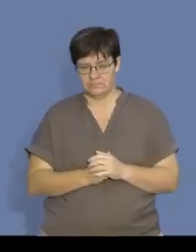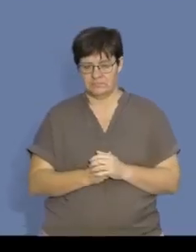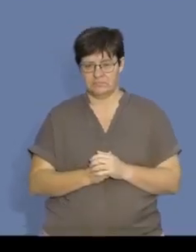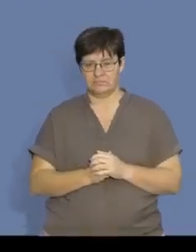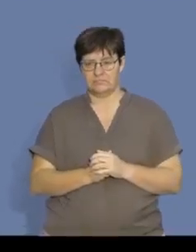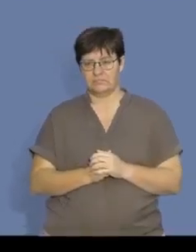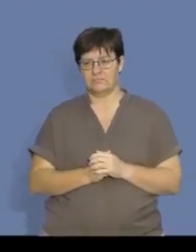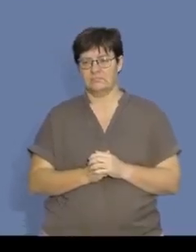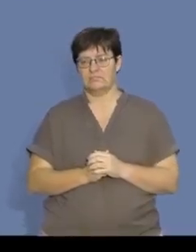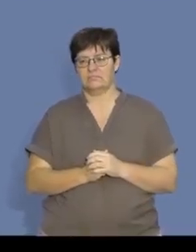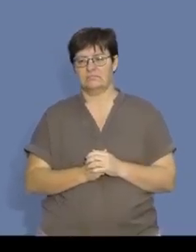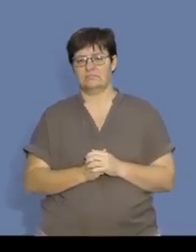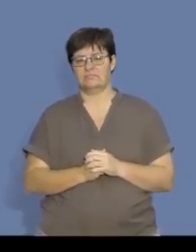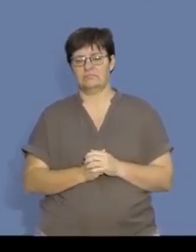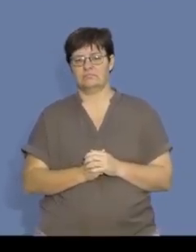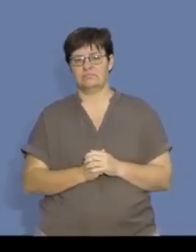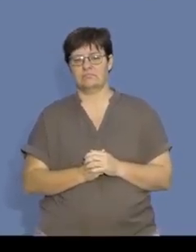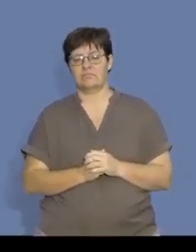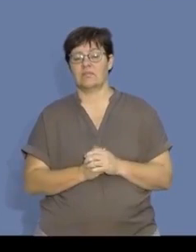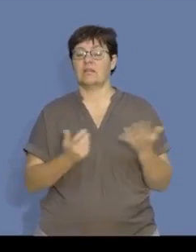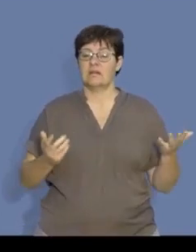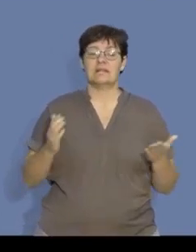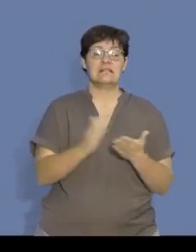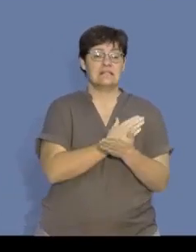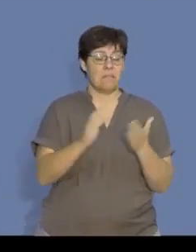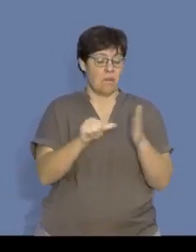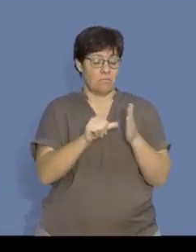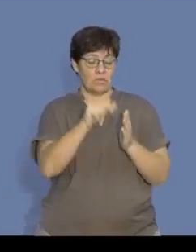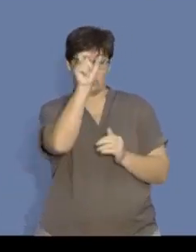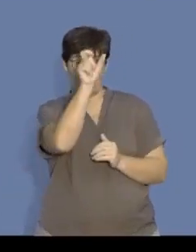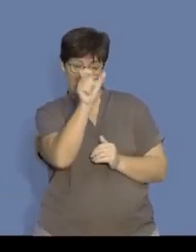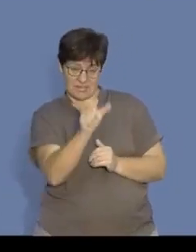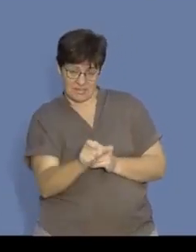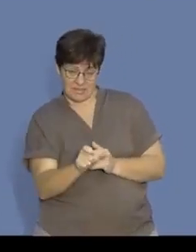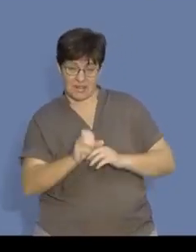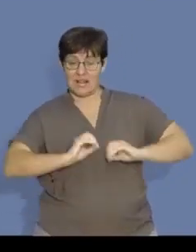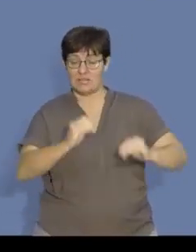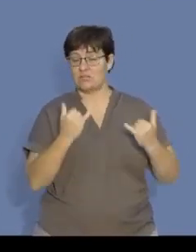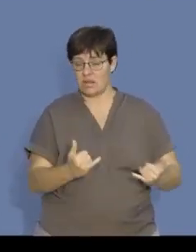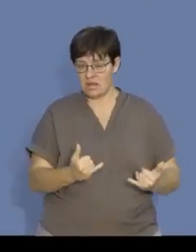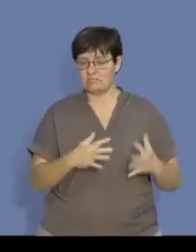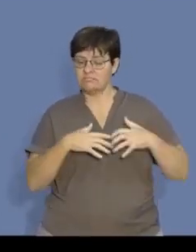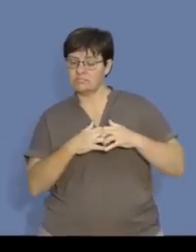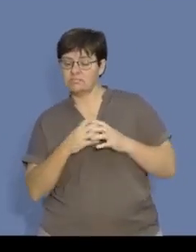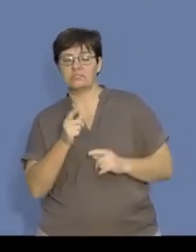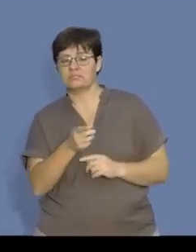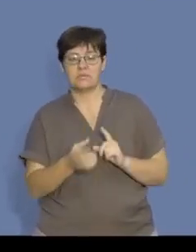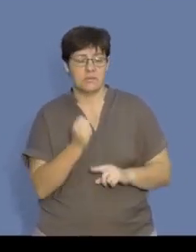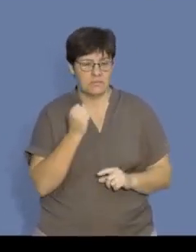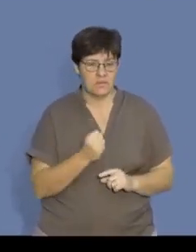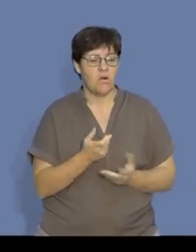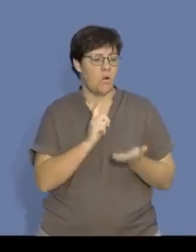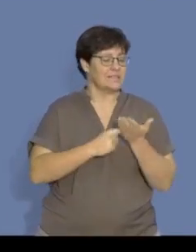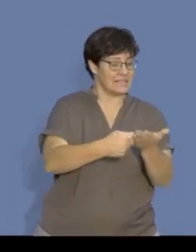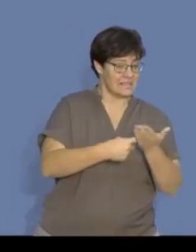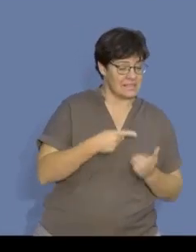financials. Right, so let's move on. Some of the key words in today's lesson that you may come across or I may